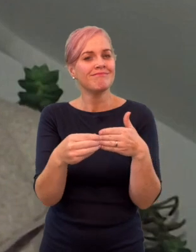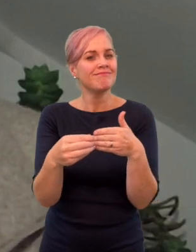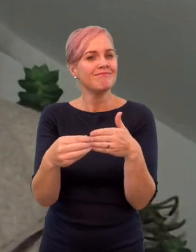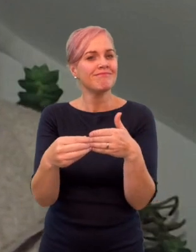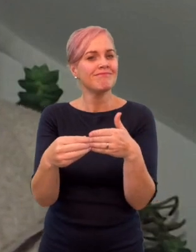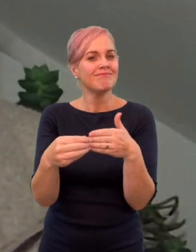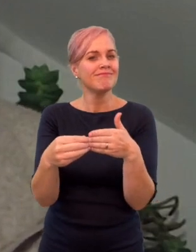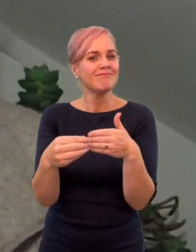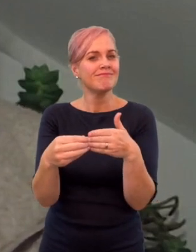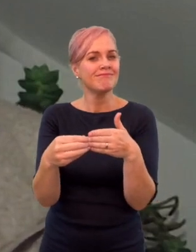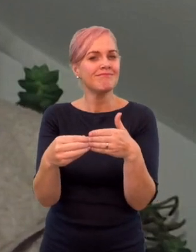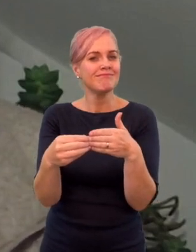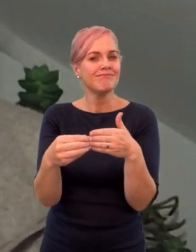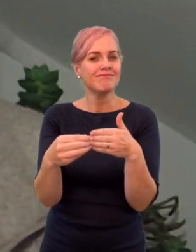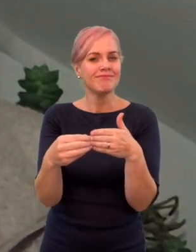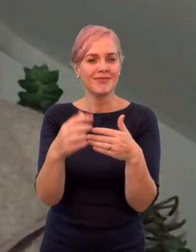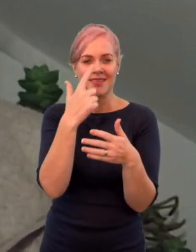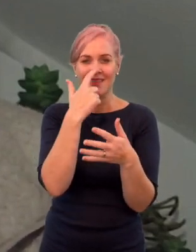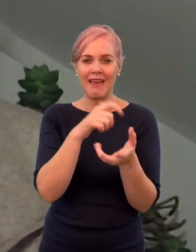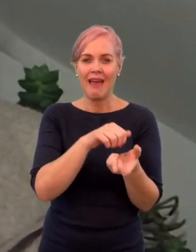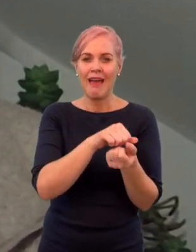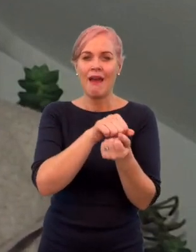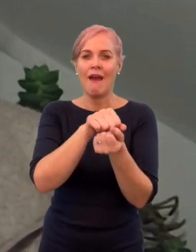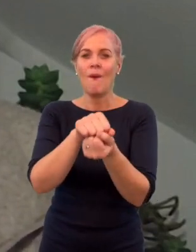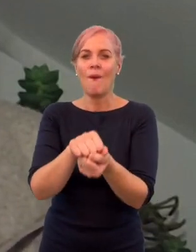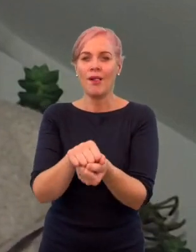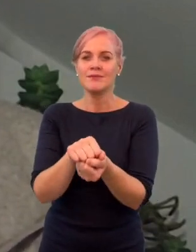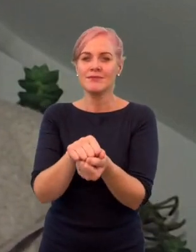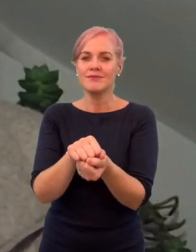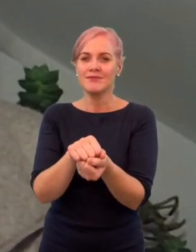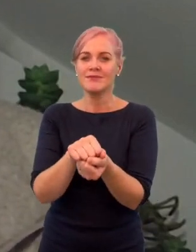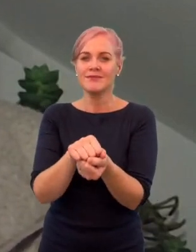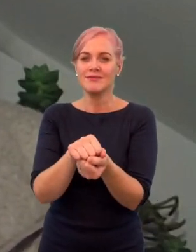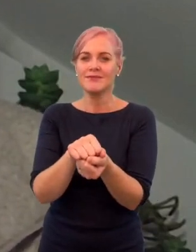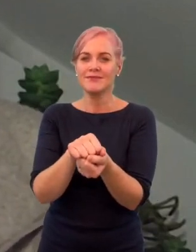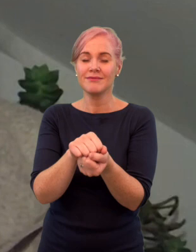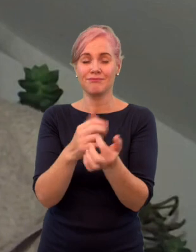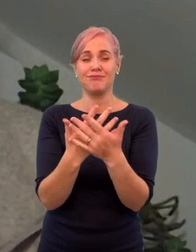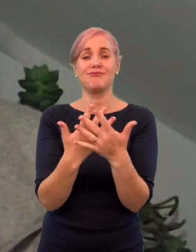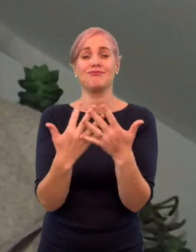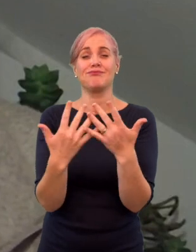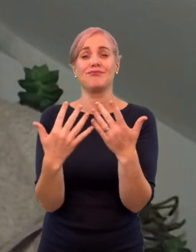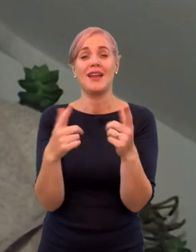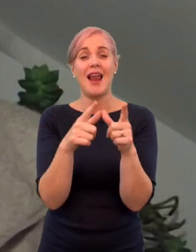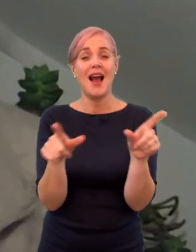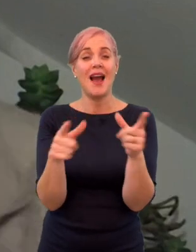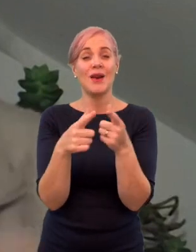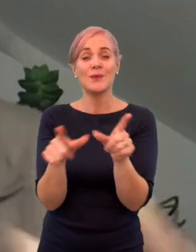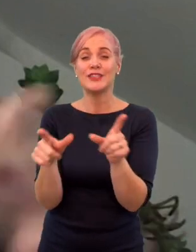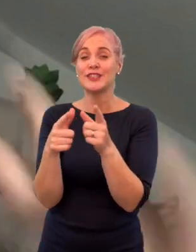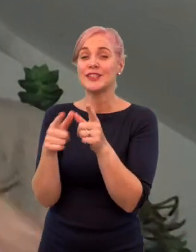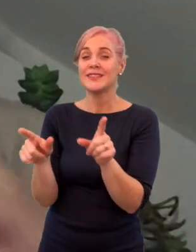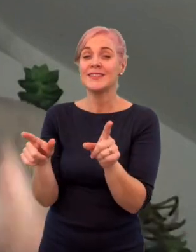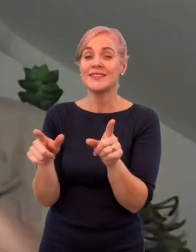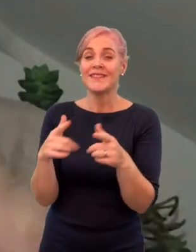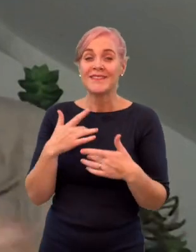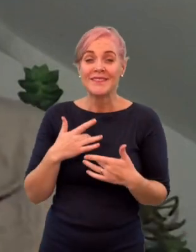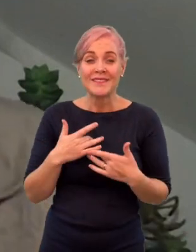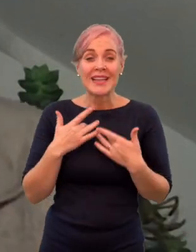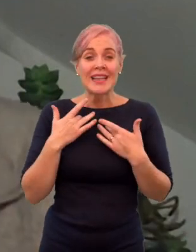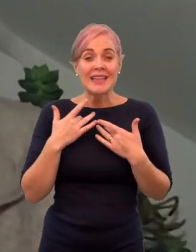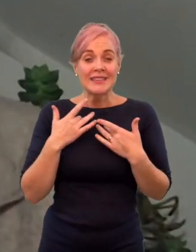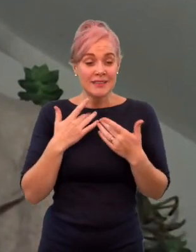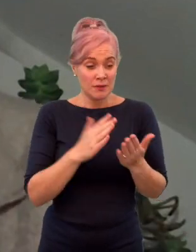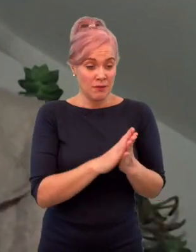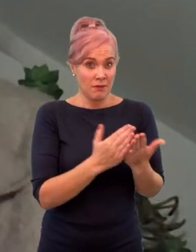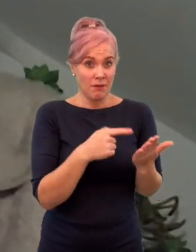this direction somehow can hold the multitude of